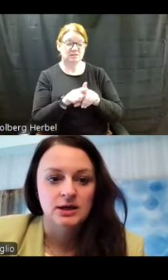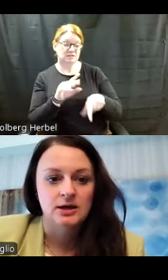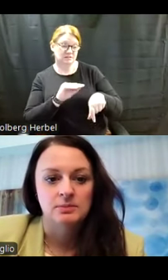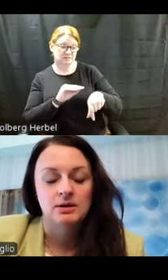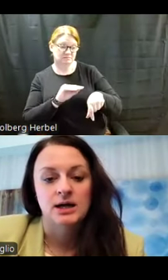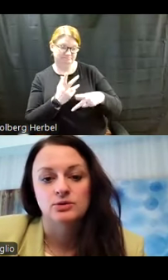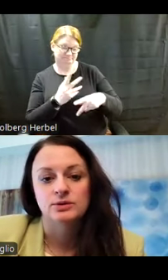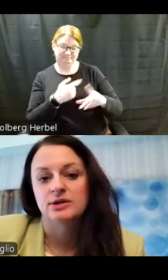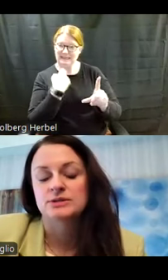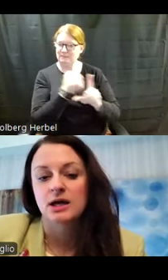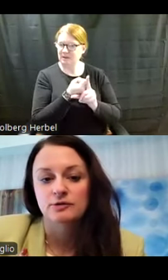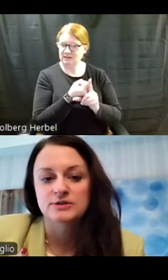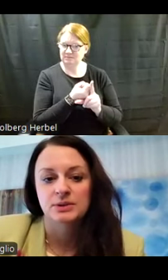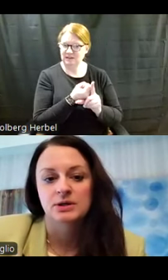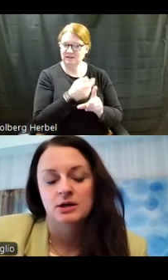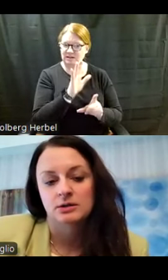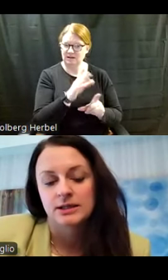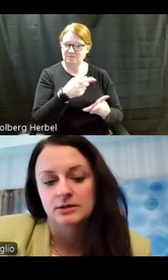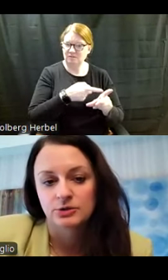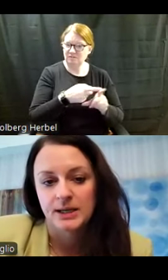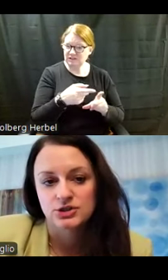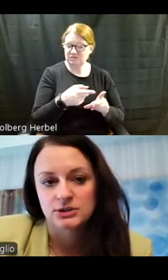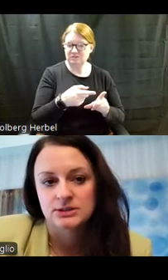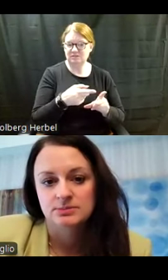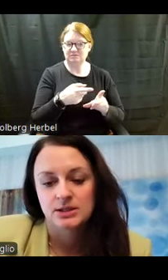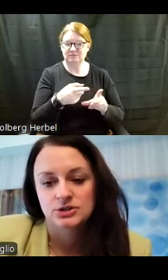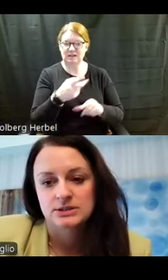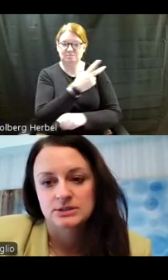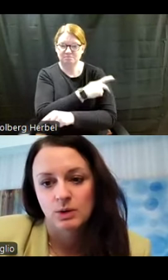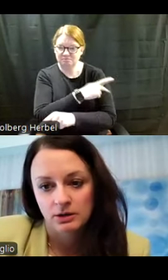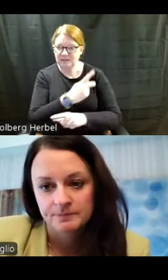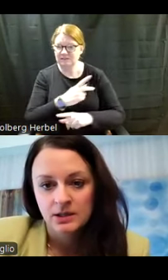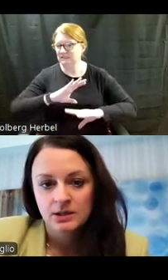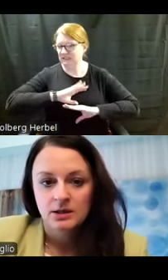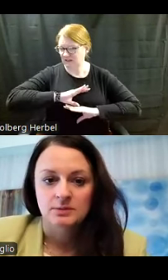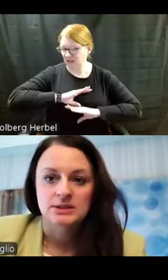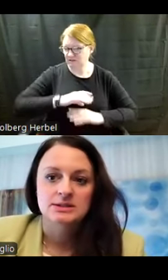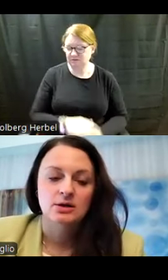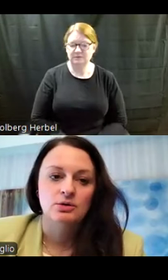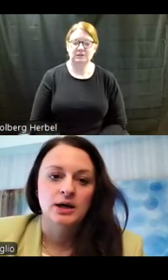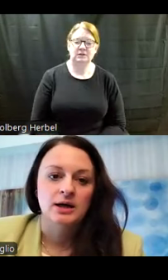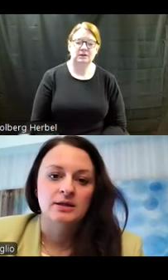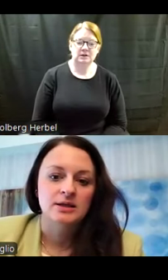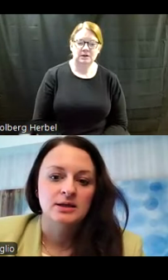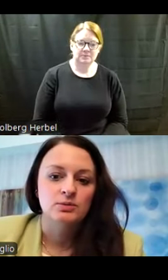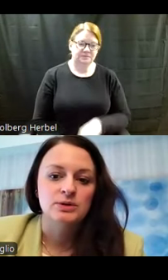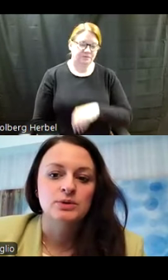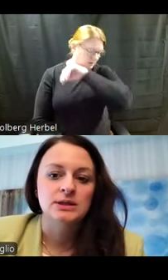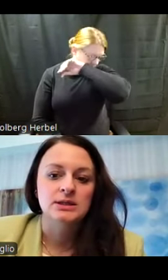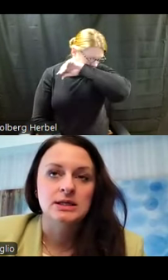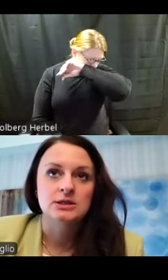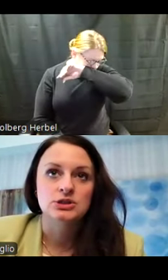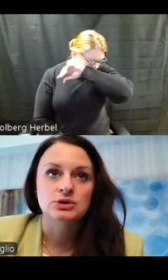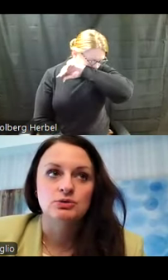satisfaction, not only themselves, but likely their patients as well. And so I think we